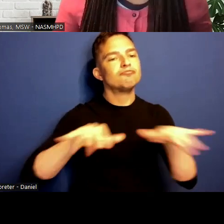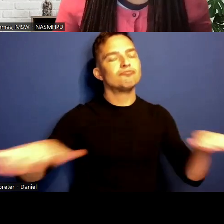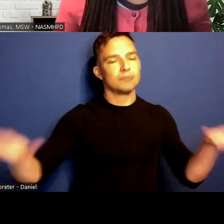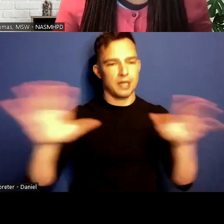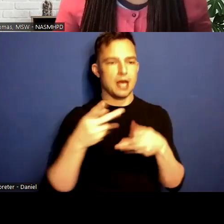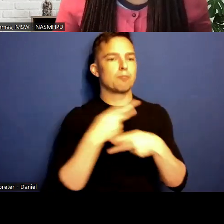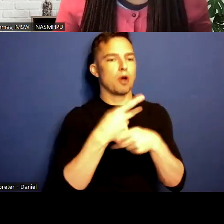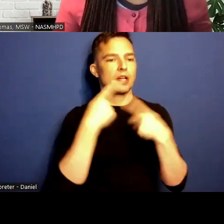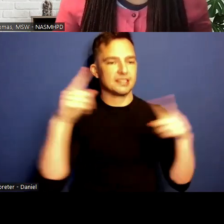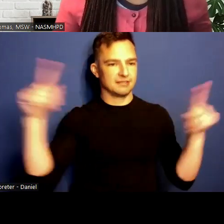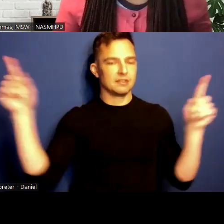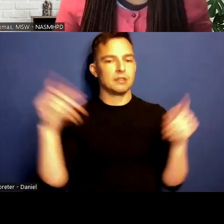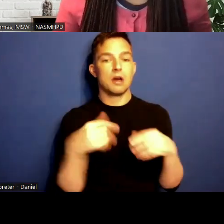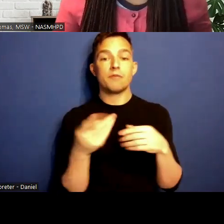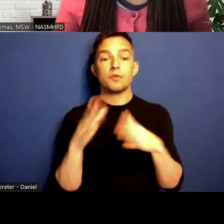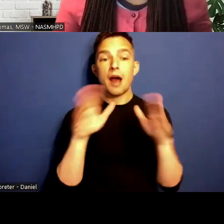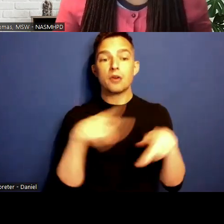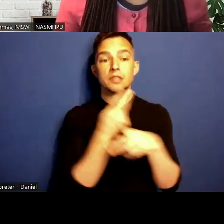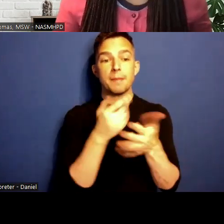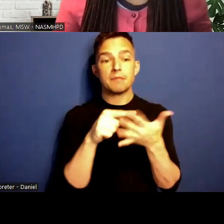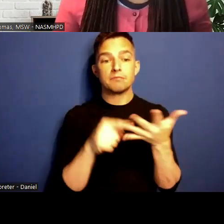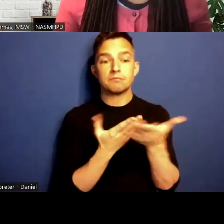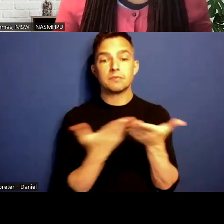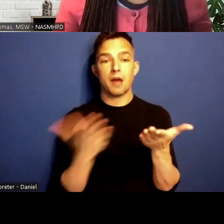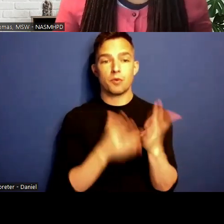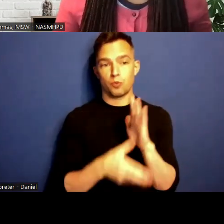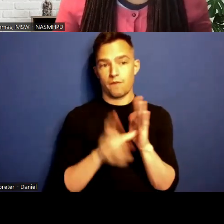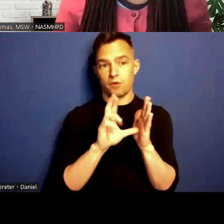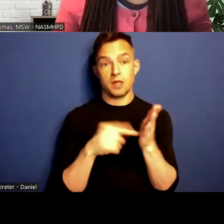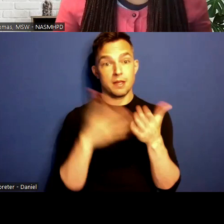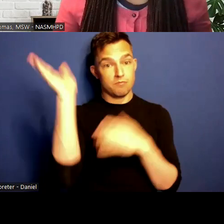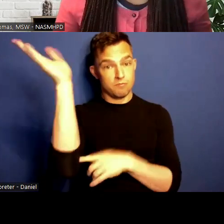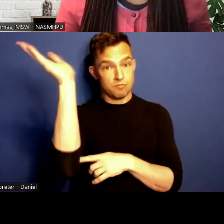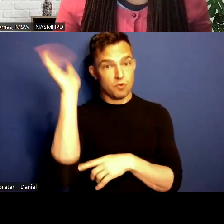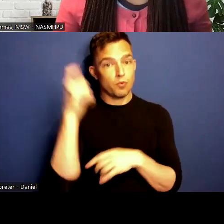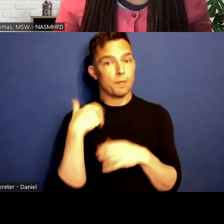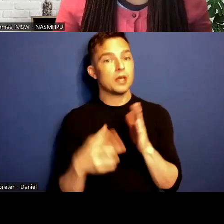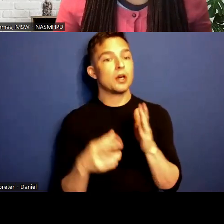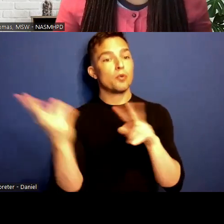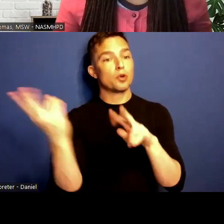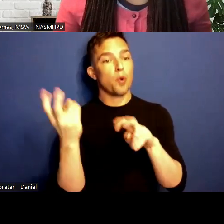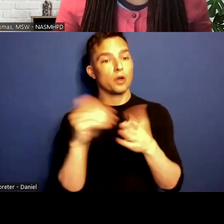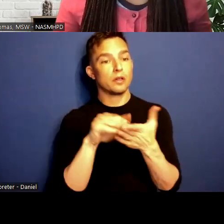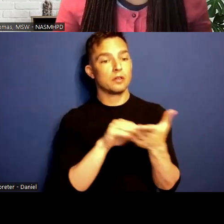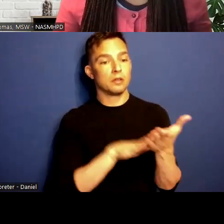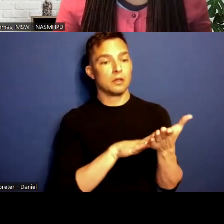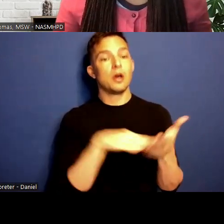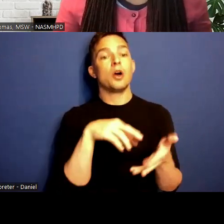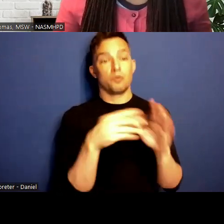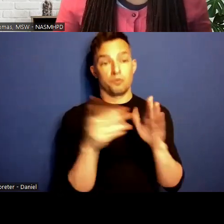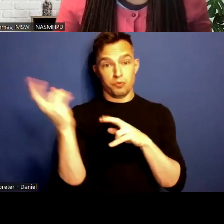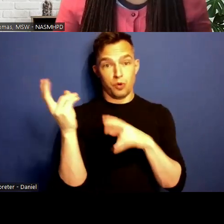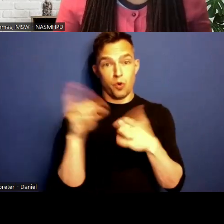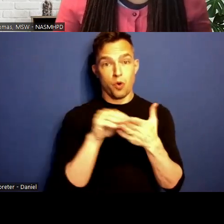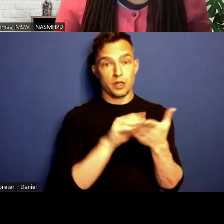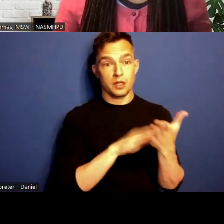few housekeeping items I'd like to quickly go over. This presentation is being recorded, and the recording link, slides, and a